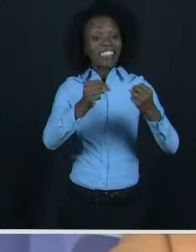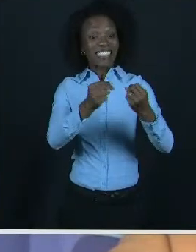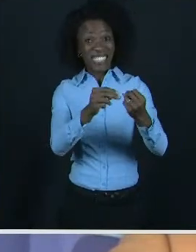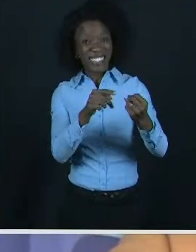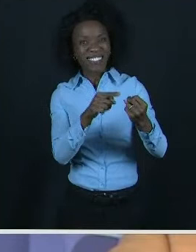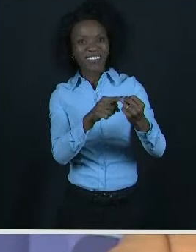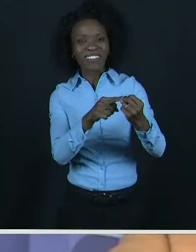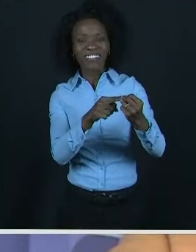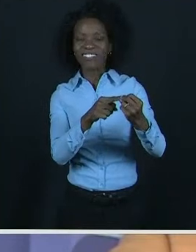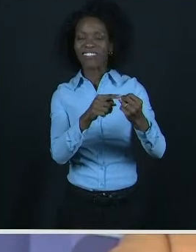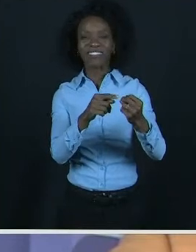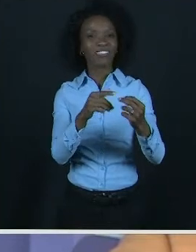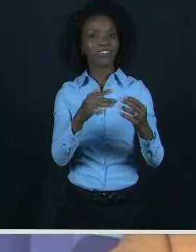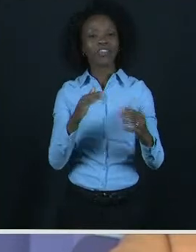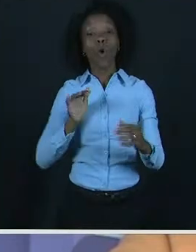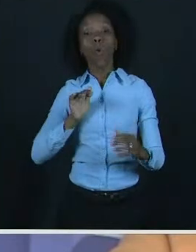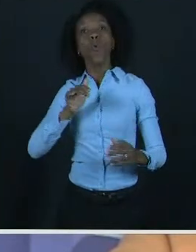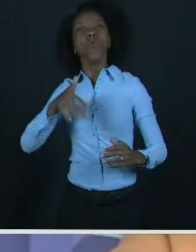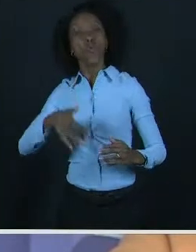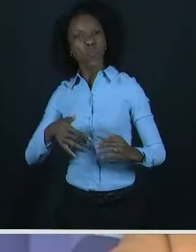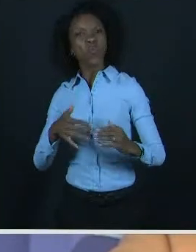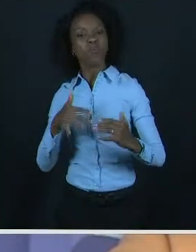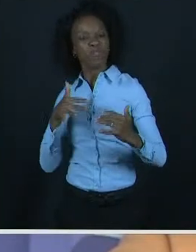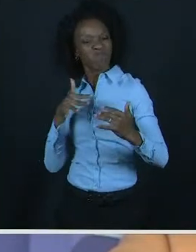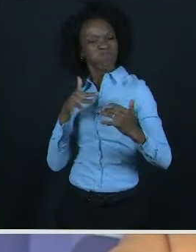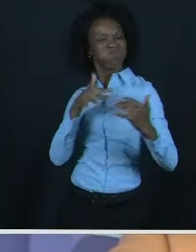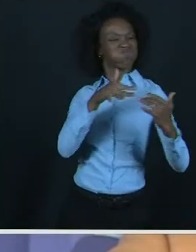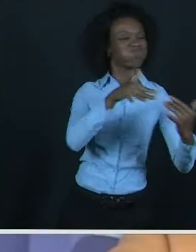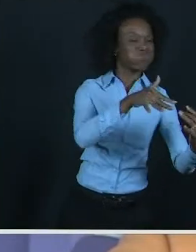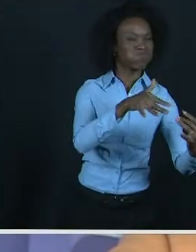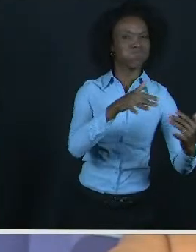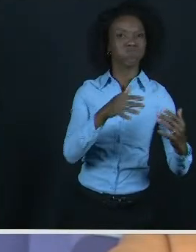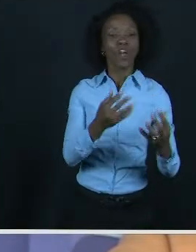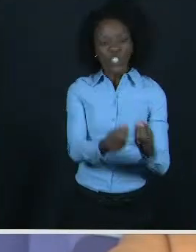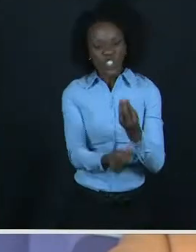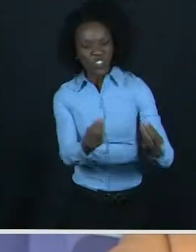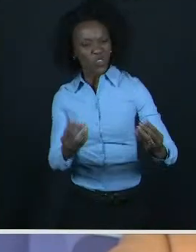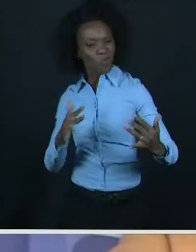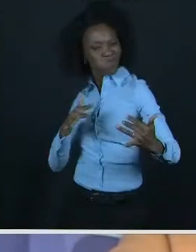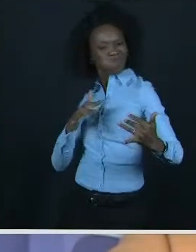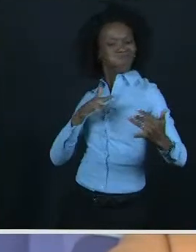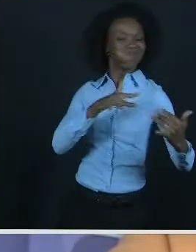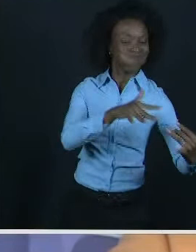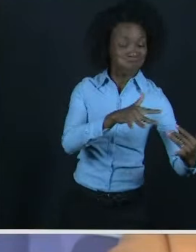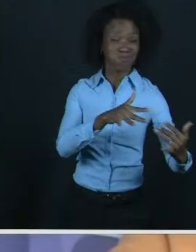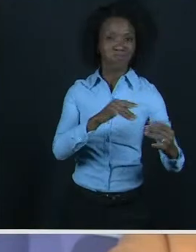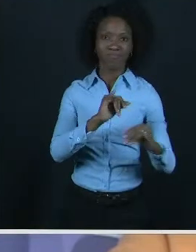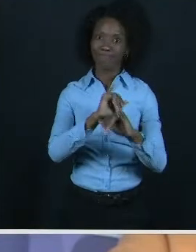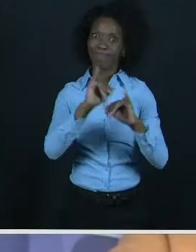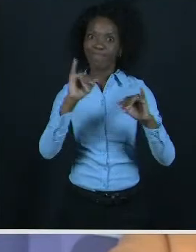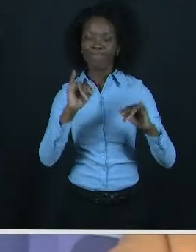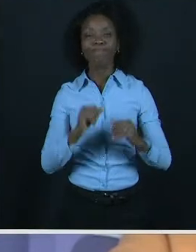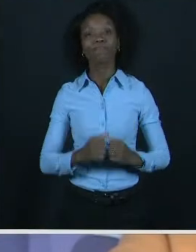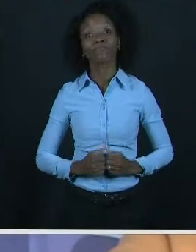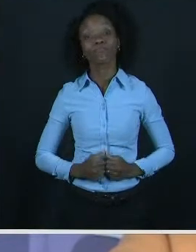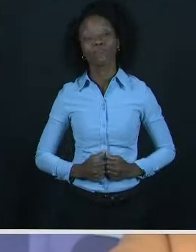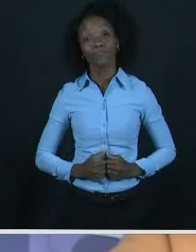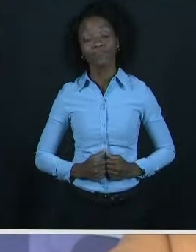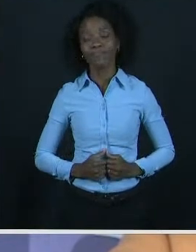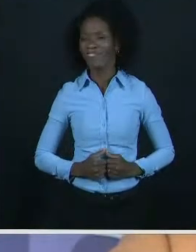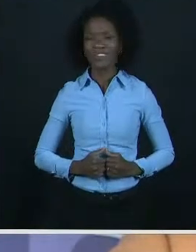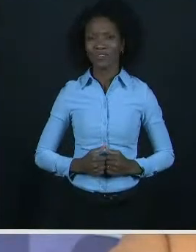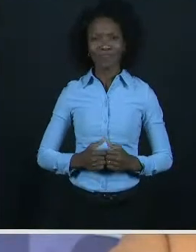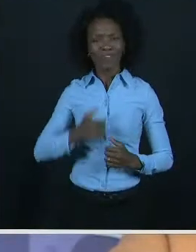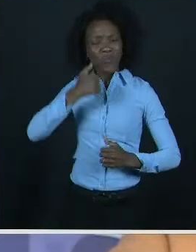war with the women of its country and the children of its country. These